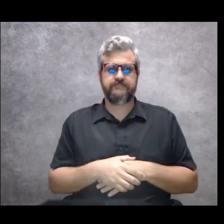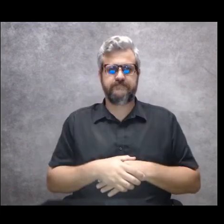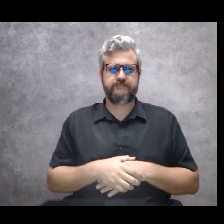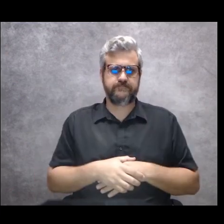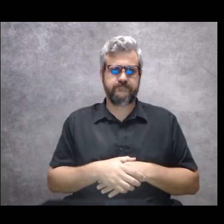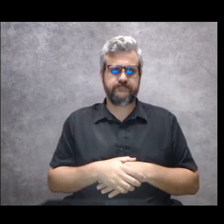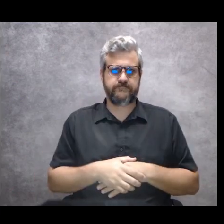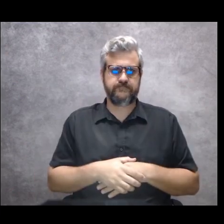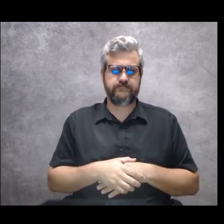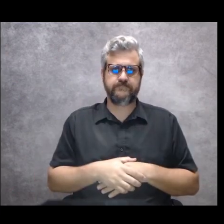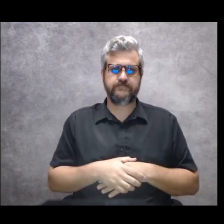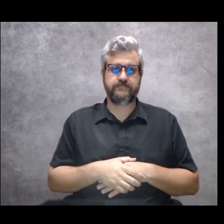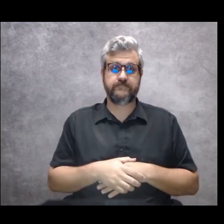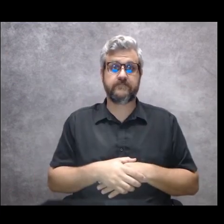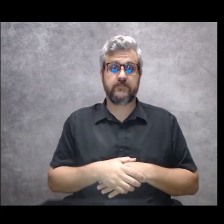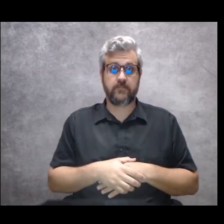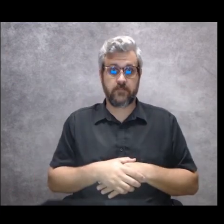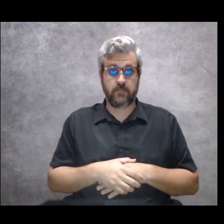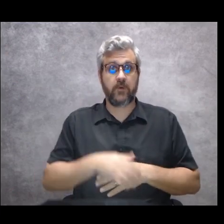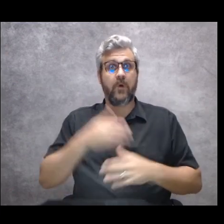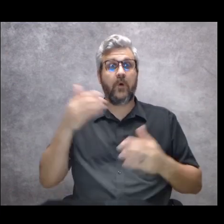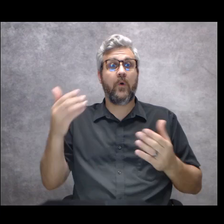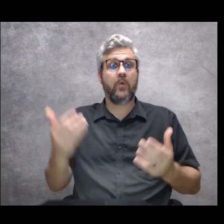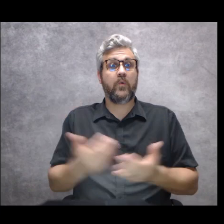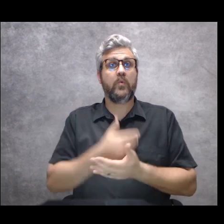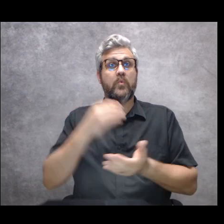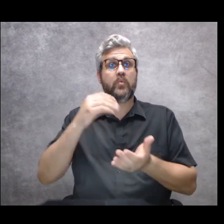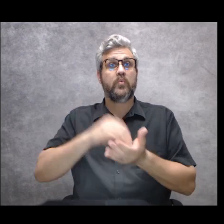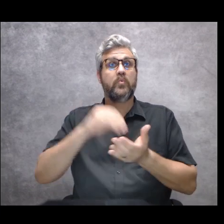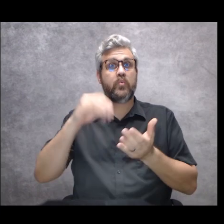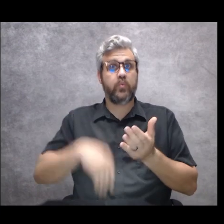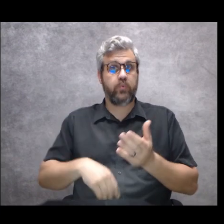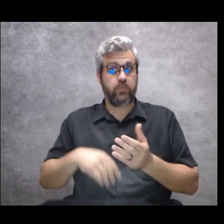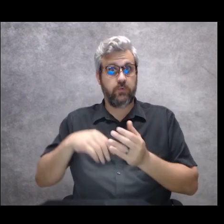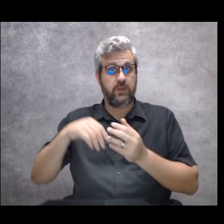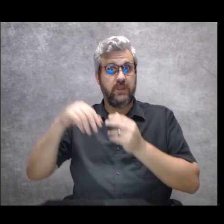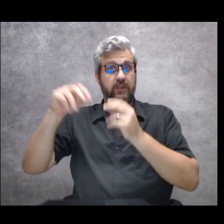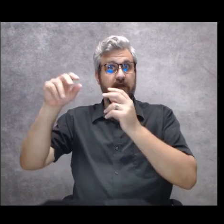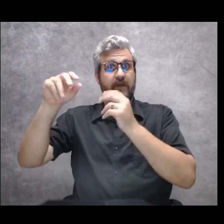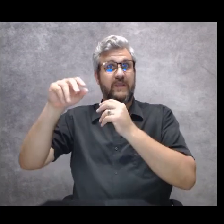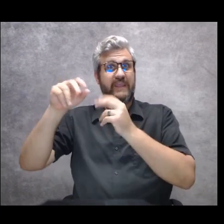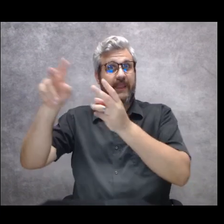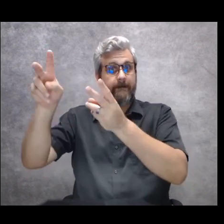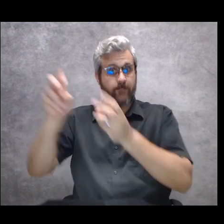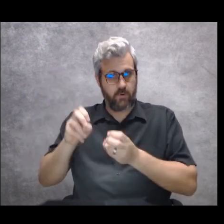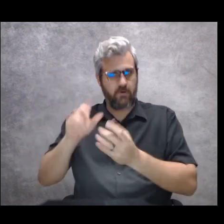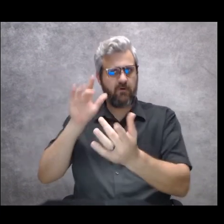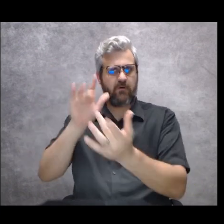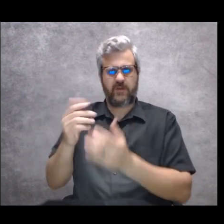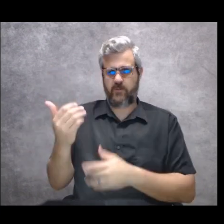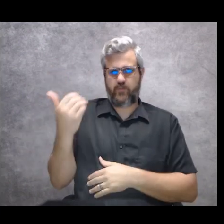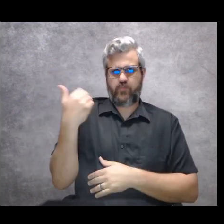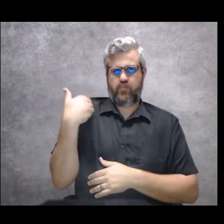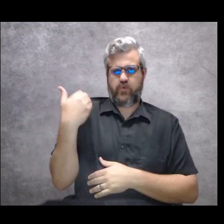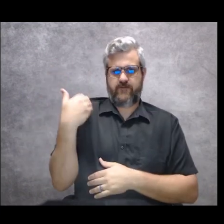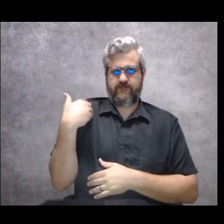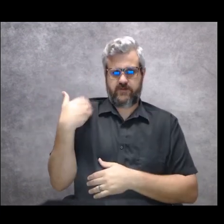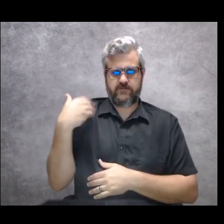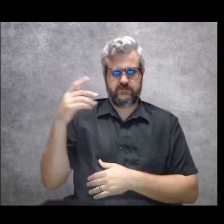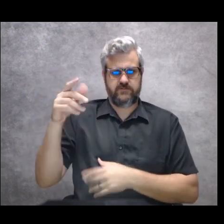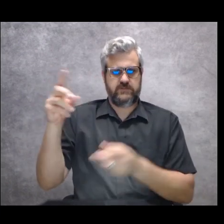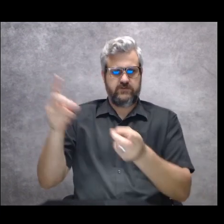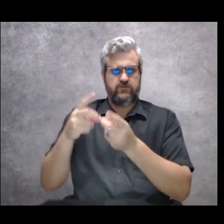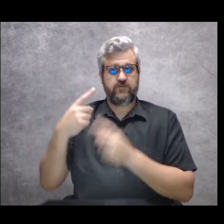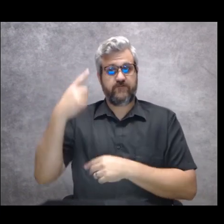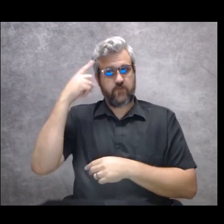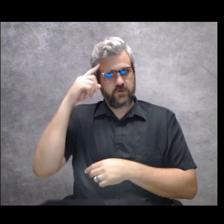For any new students imported, contact the previous district for their GT student identification documentation.